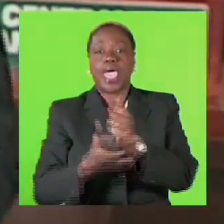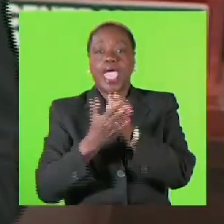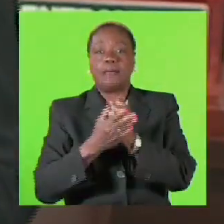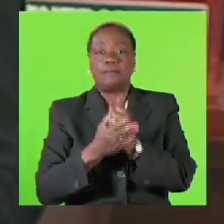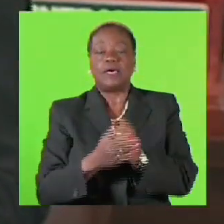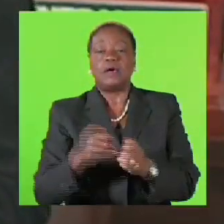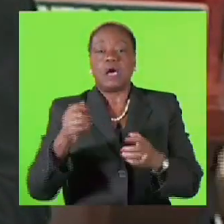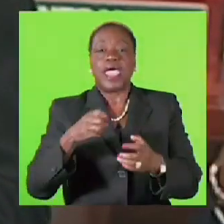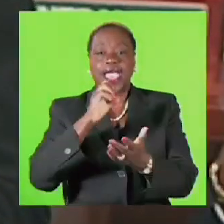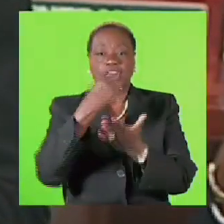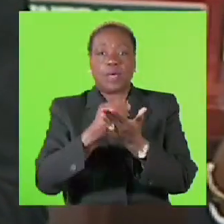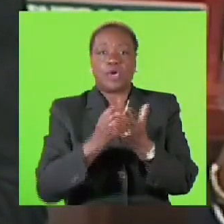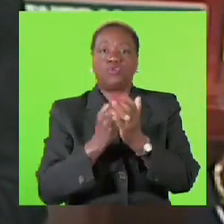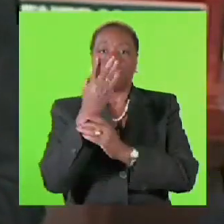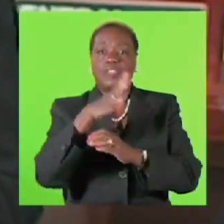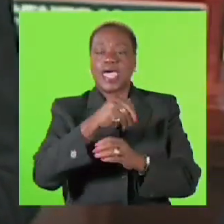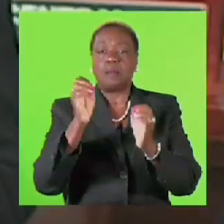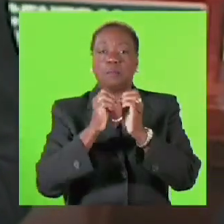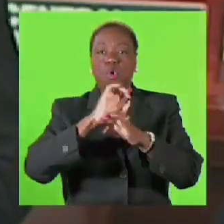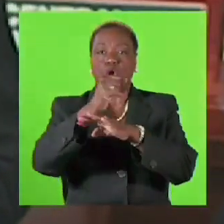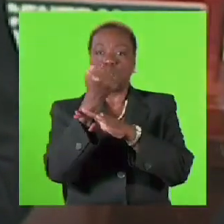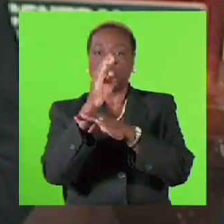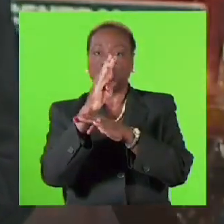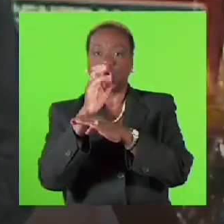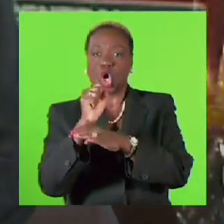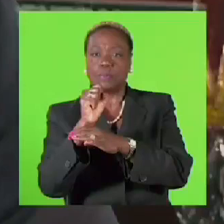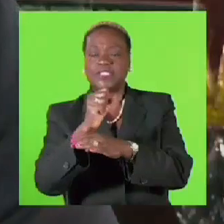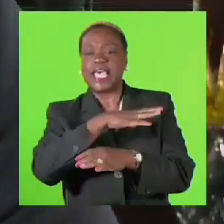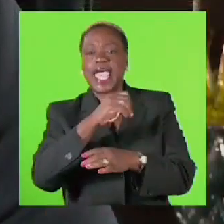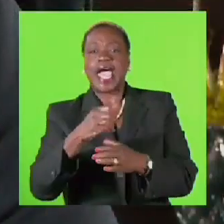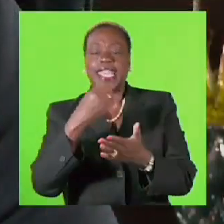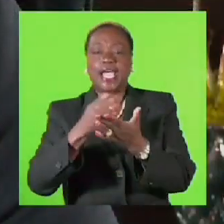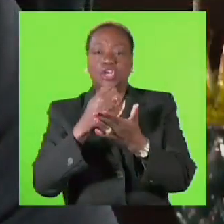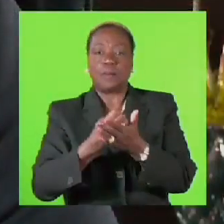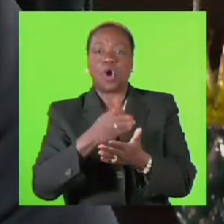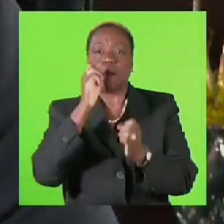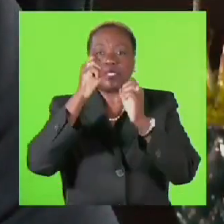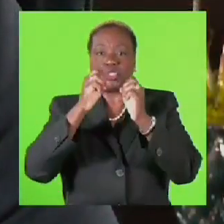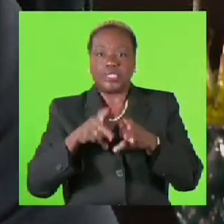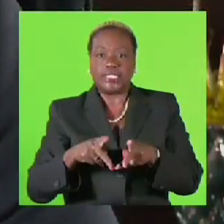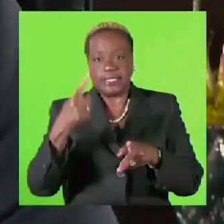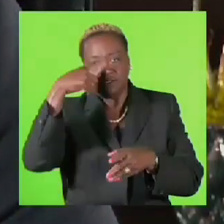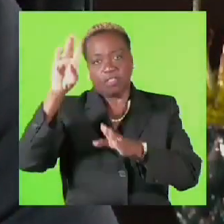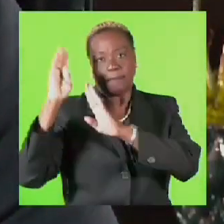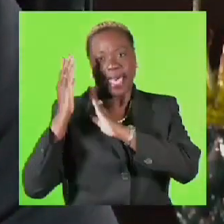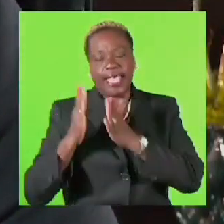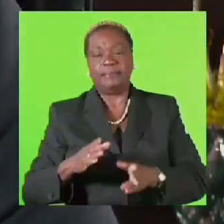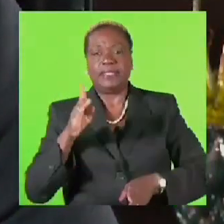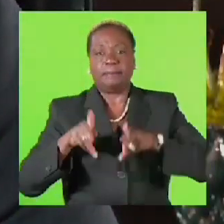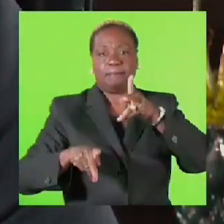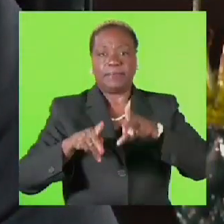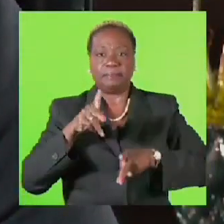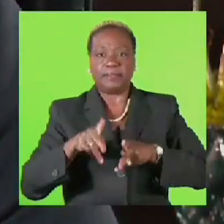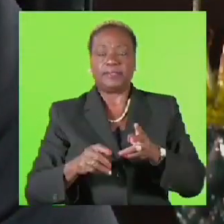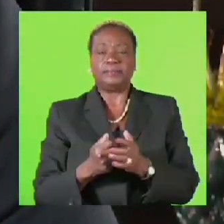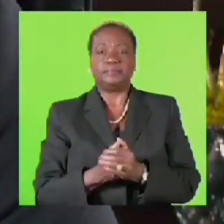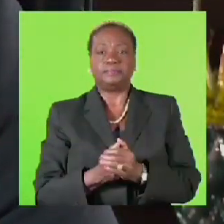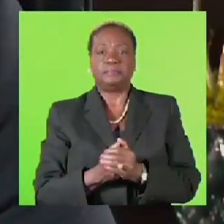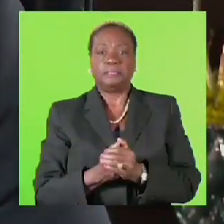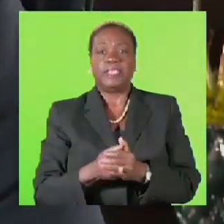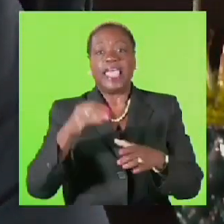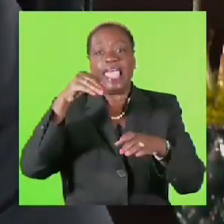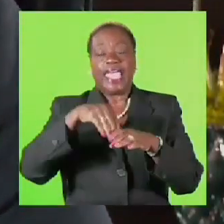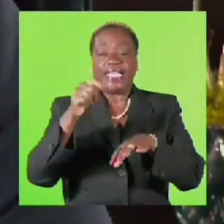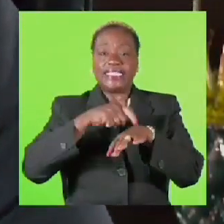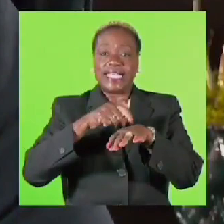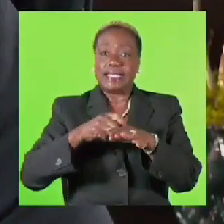spur economic growth and more jobs and economic opportunities for the Bahamian people.